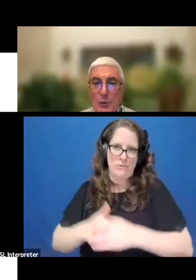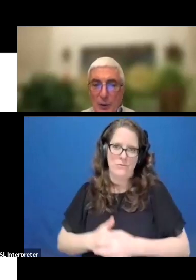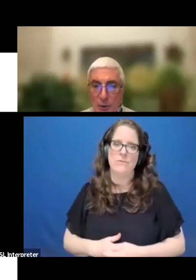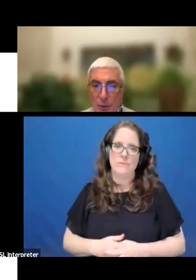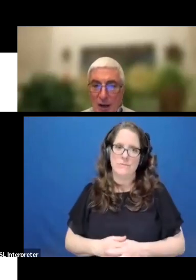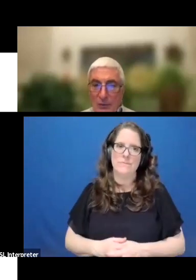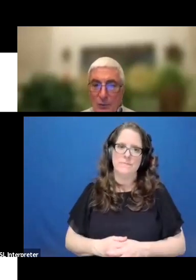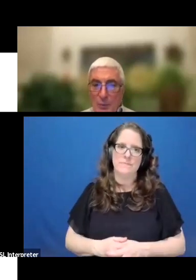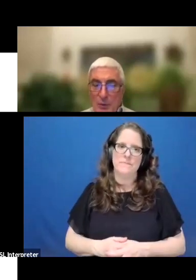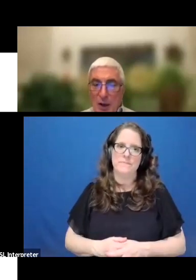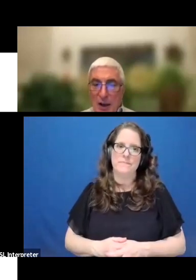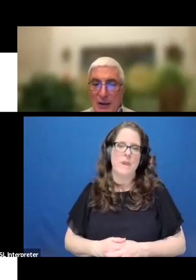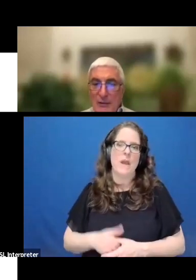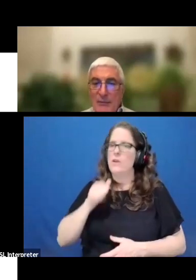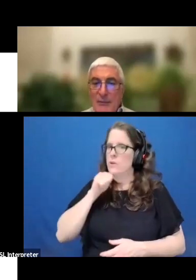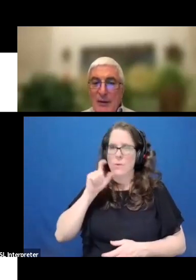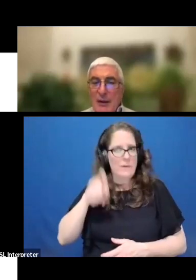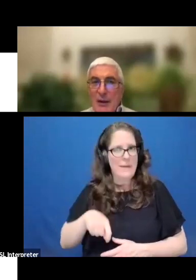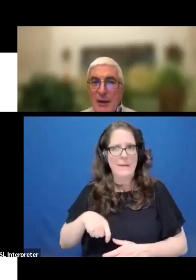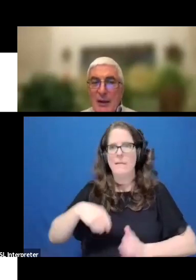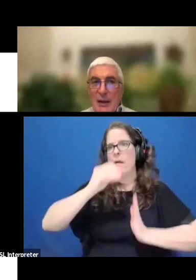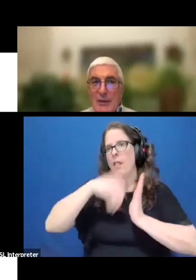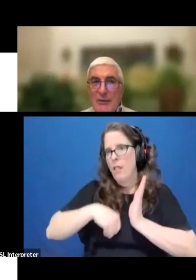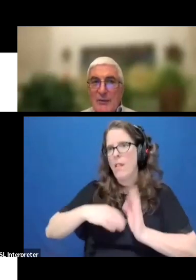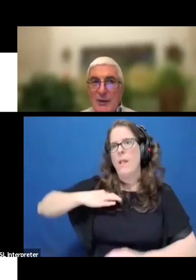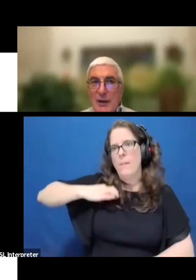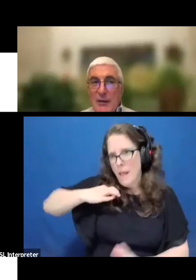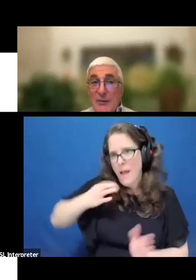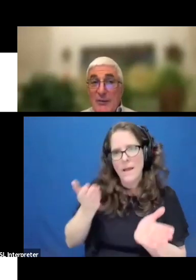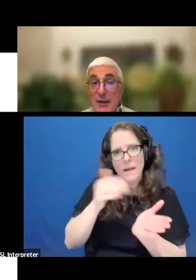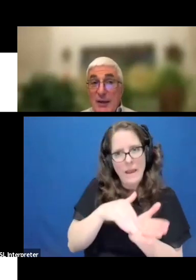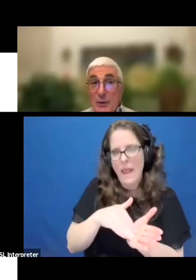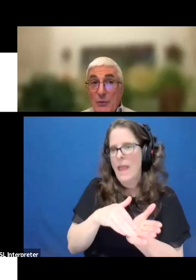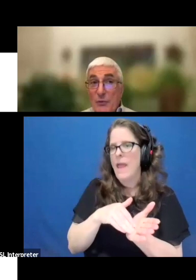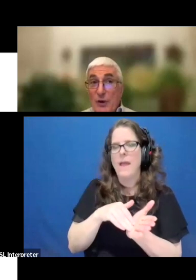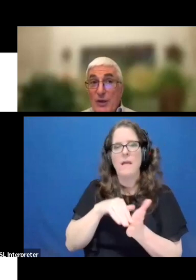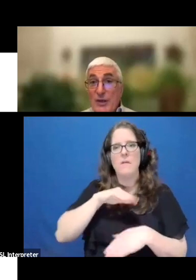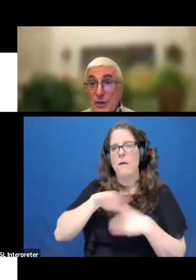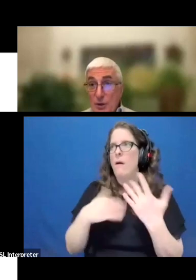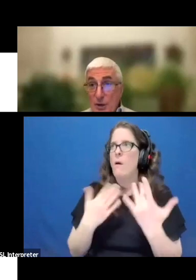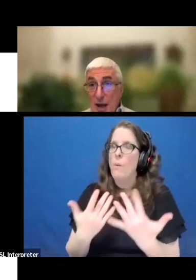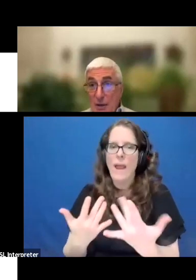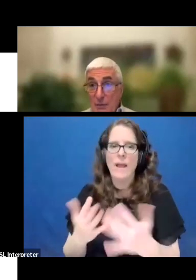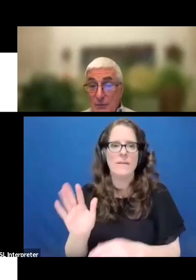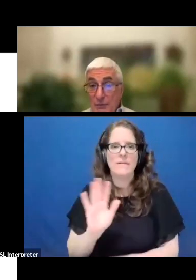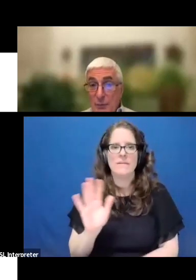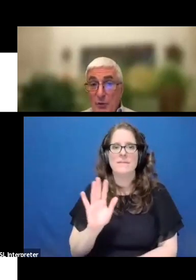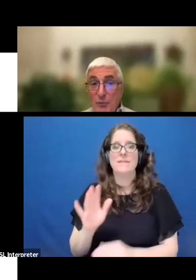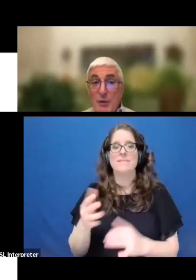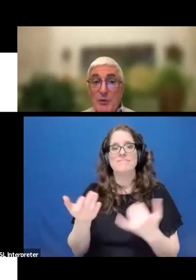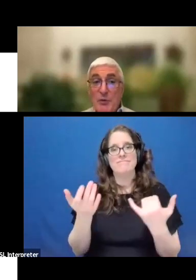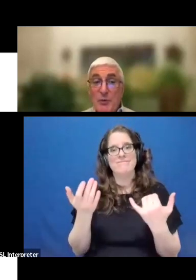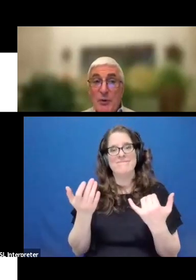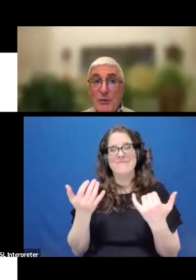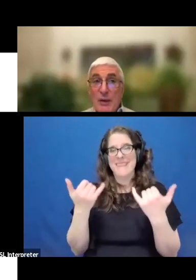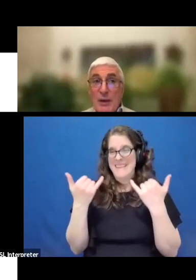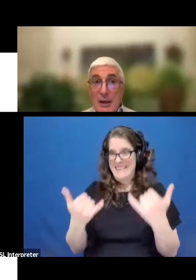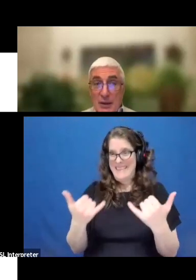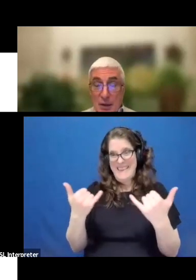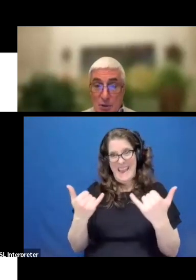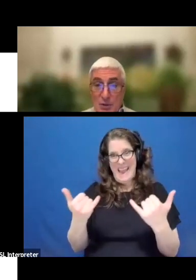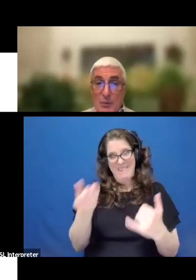It's a quicker way than reapplying. It's taking over a year now for most people who